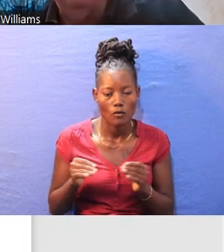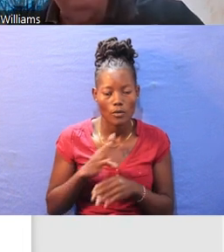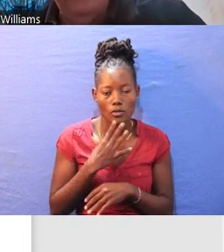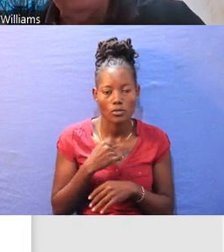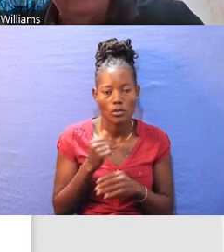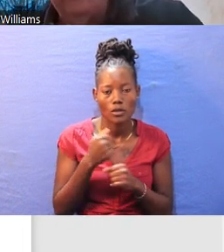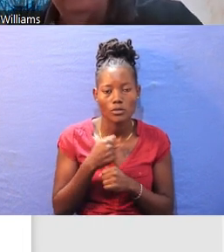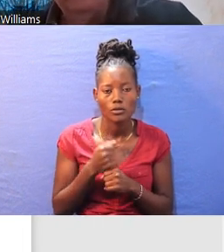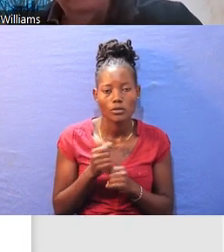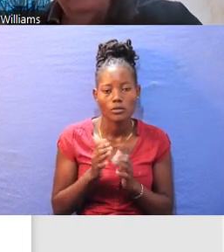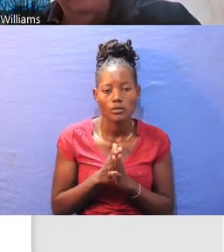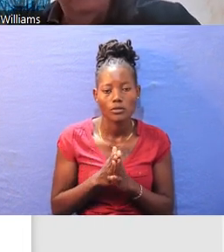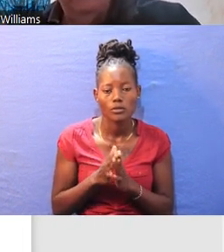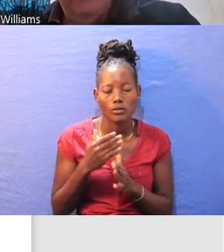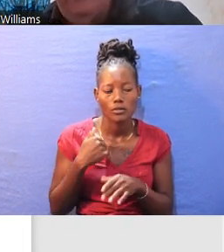whatever movement you like to do.